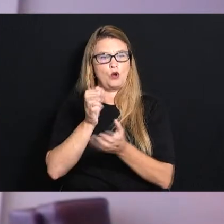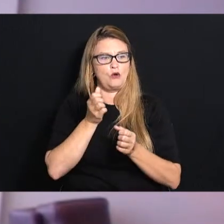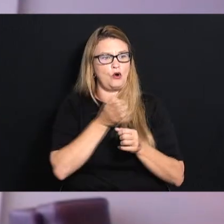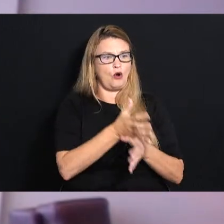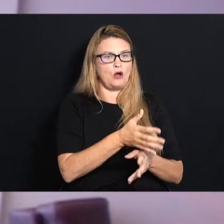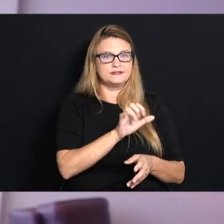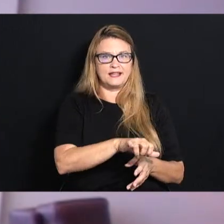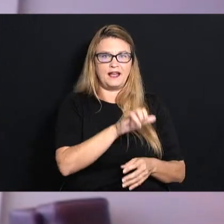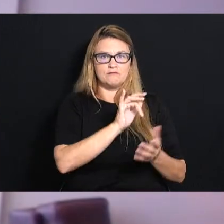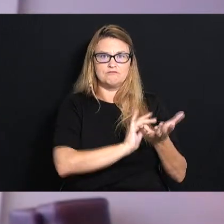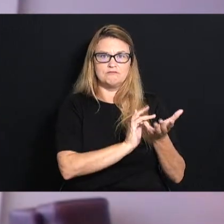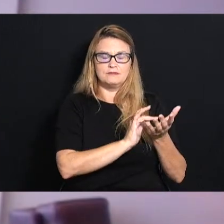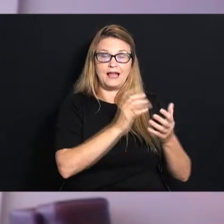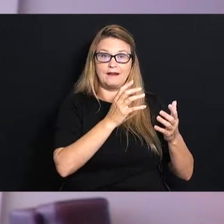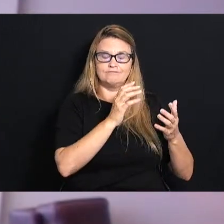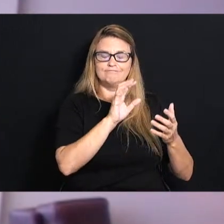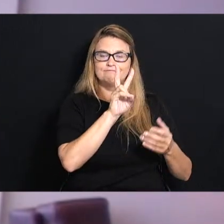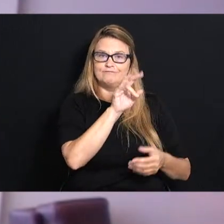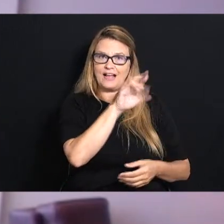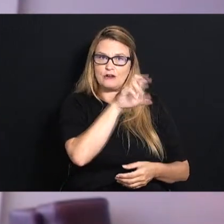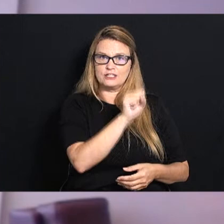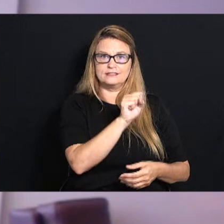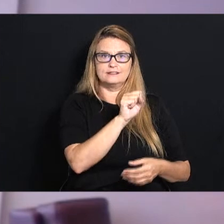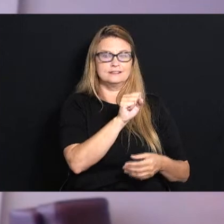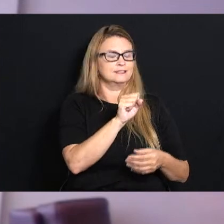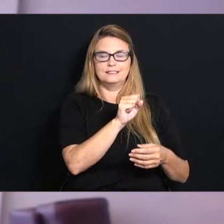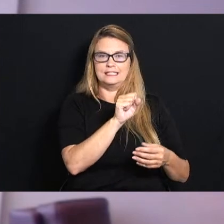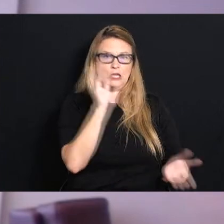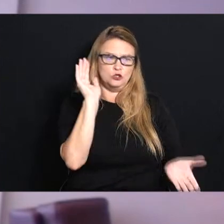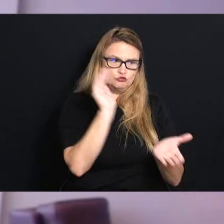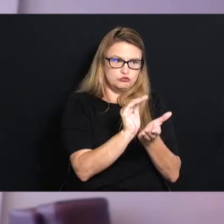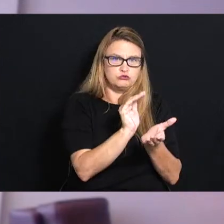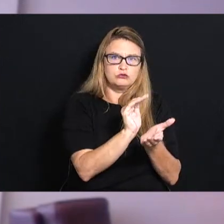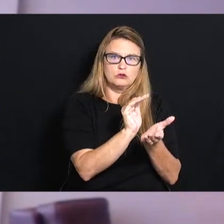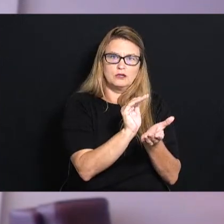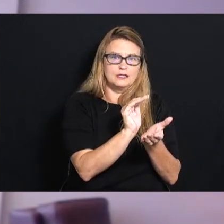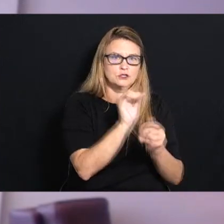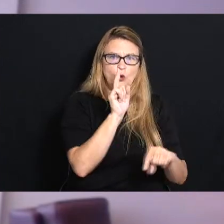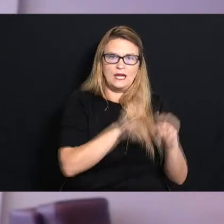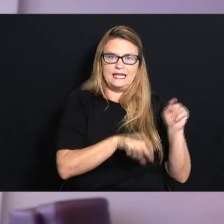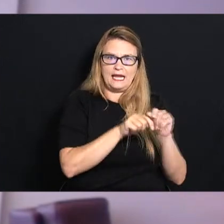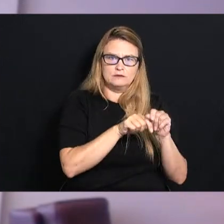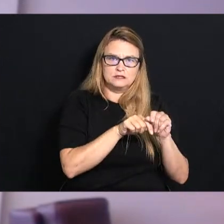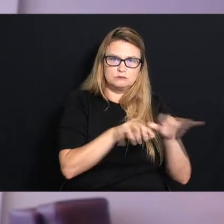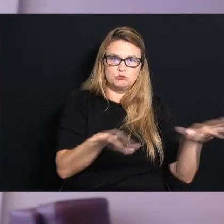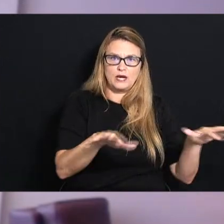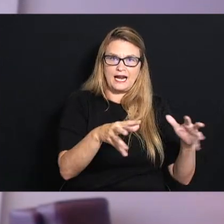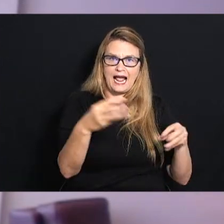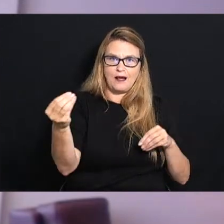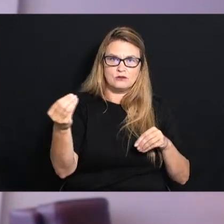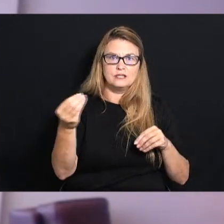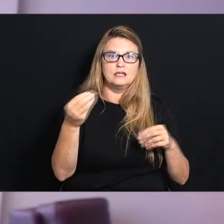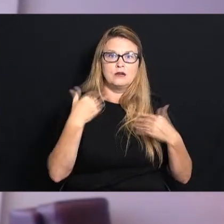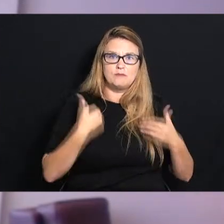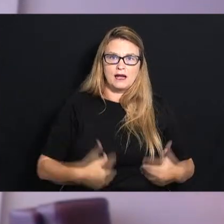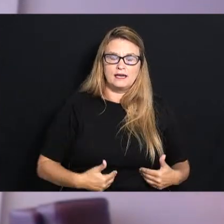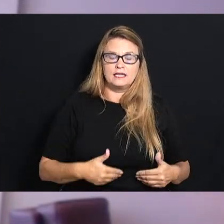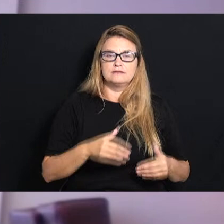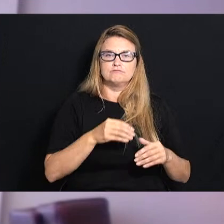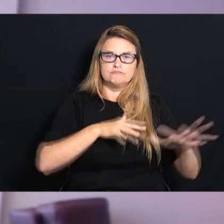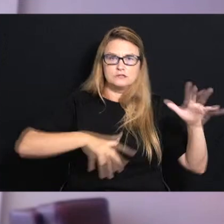to multiply very well, to keep it in lower concentrations as the body tries to clear it. But in some people,